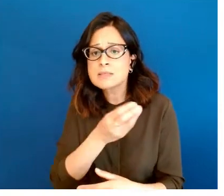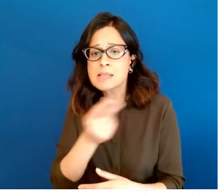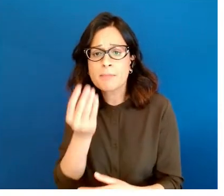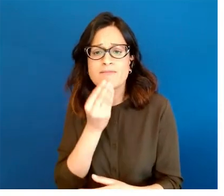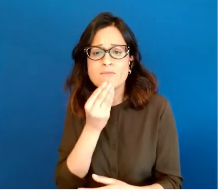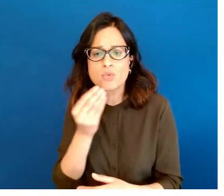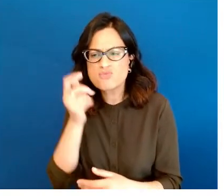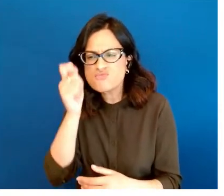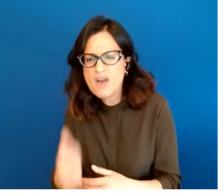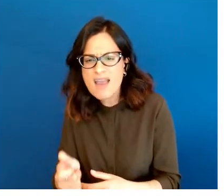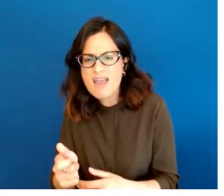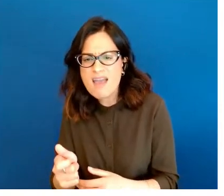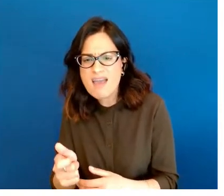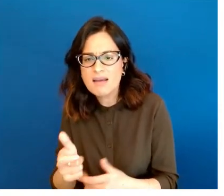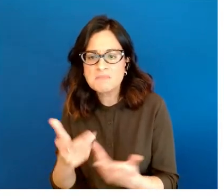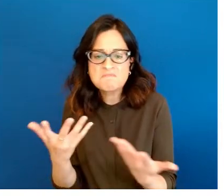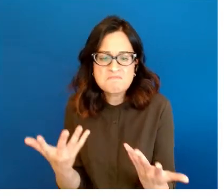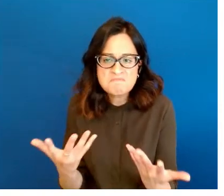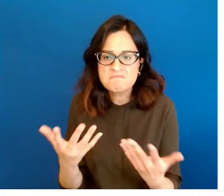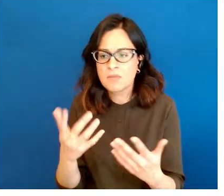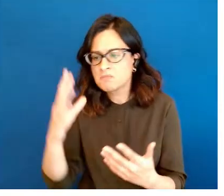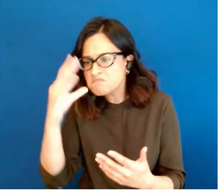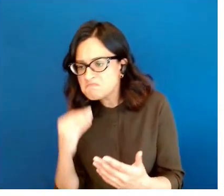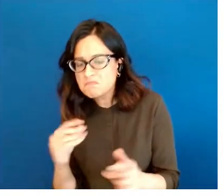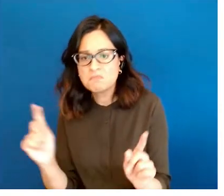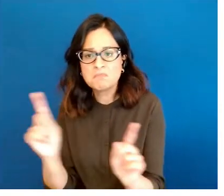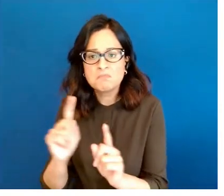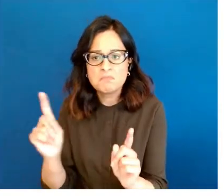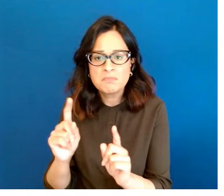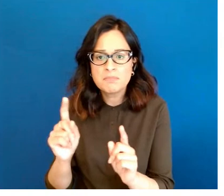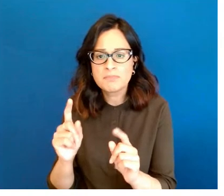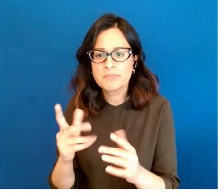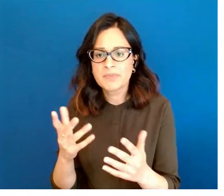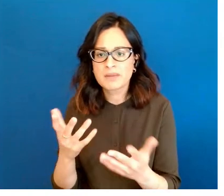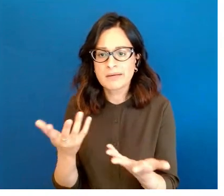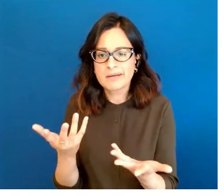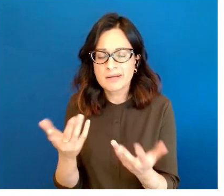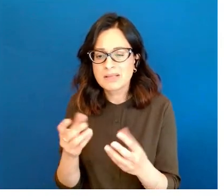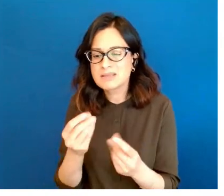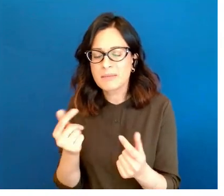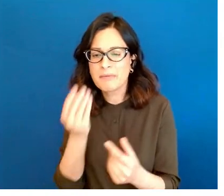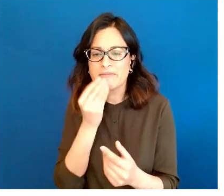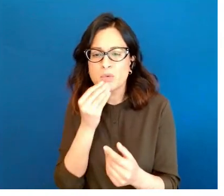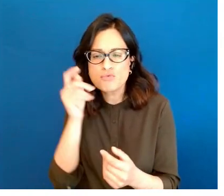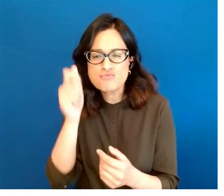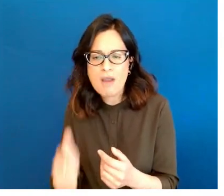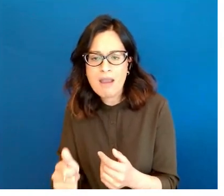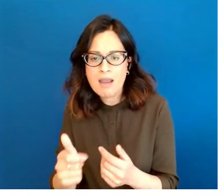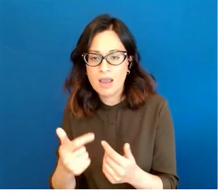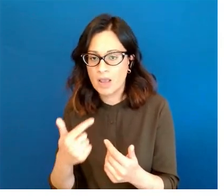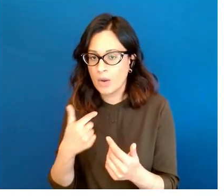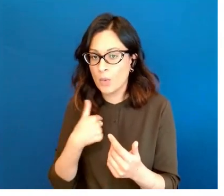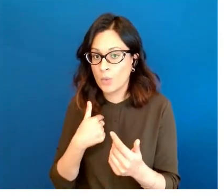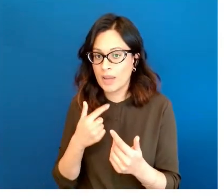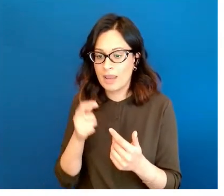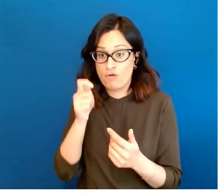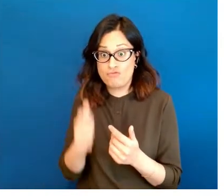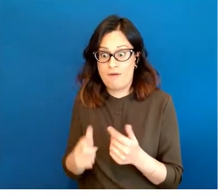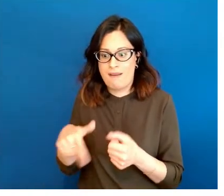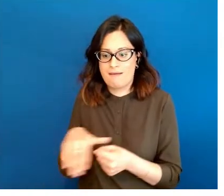you can find rare case reports of less commonly described foods. That's the sort of thing we do in the rarer cases in the allergy